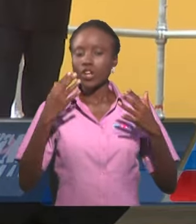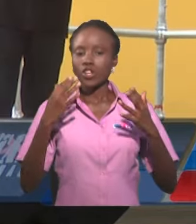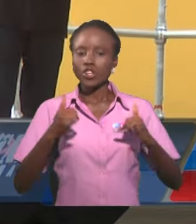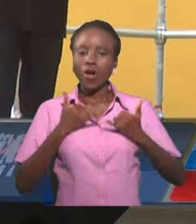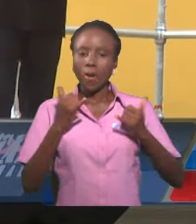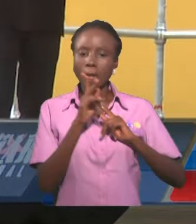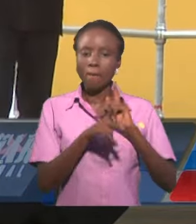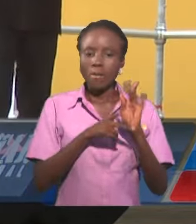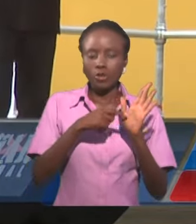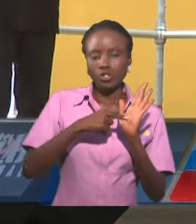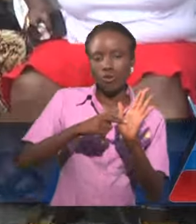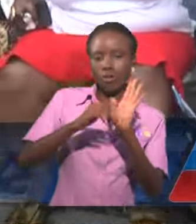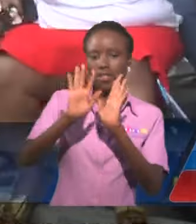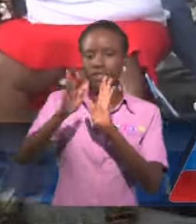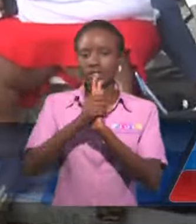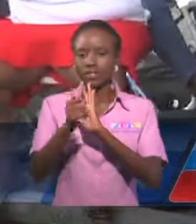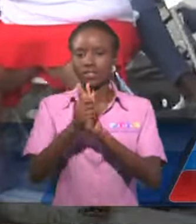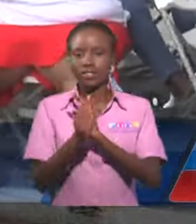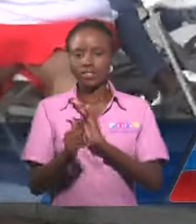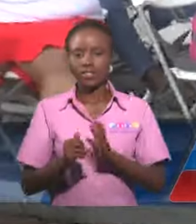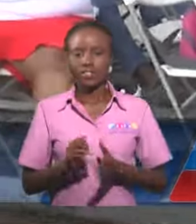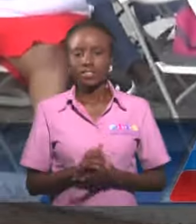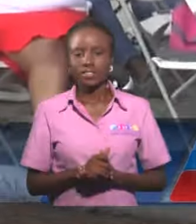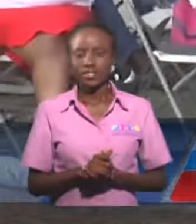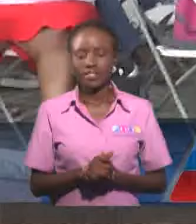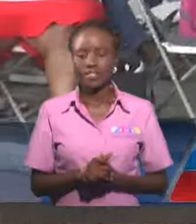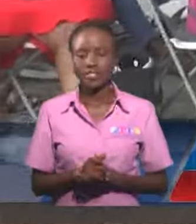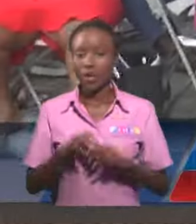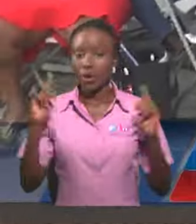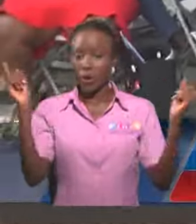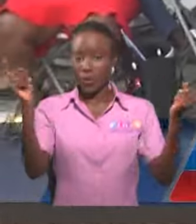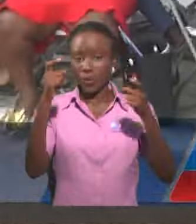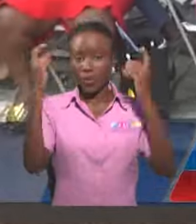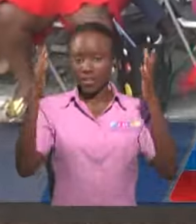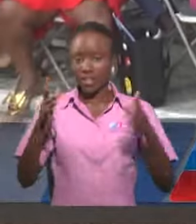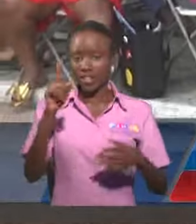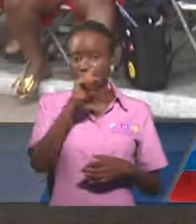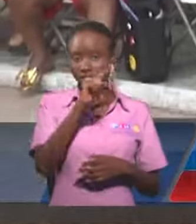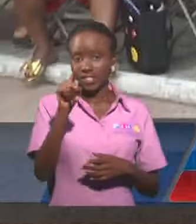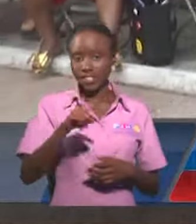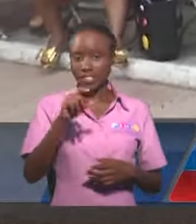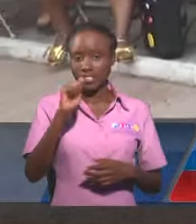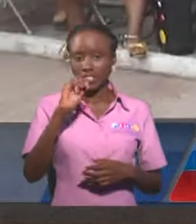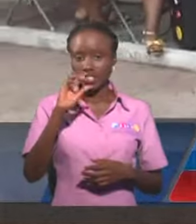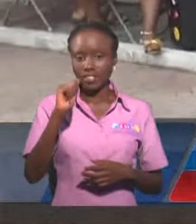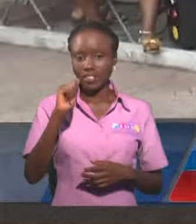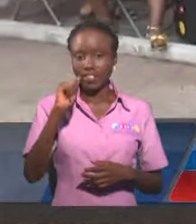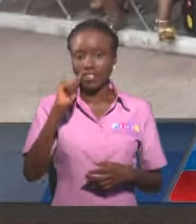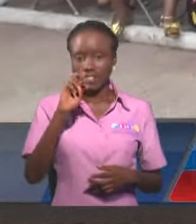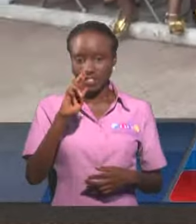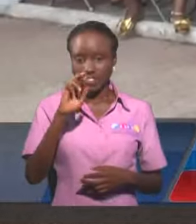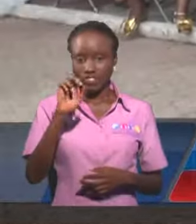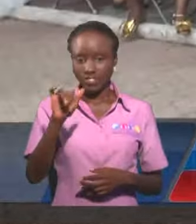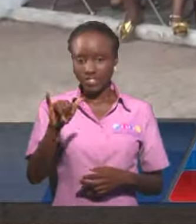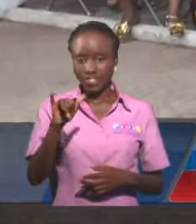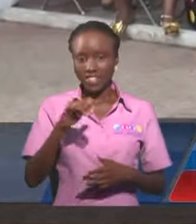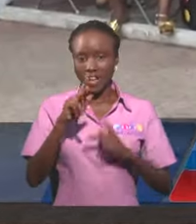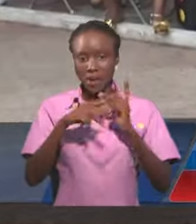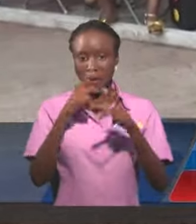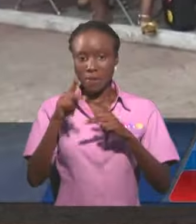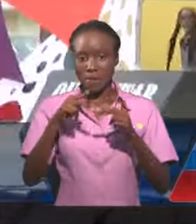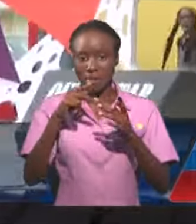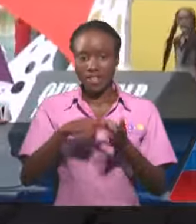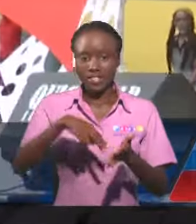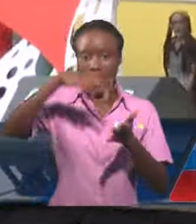and showcase their talent. Junior Soca Monarch winner Zachary Ransom graced the stage and had the crowd on their